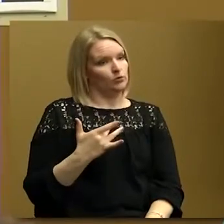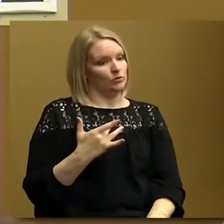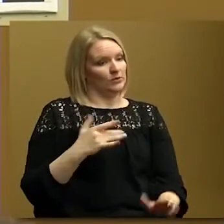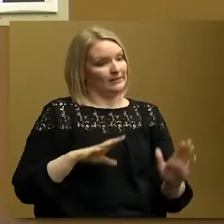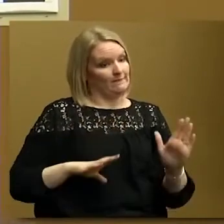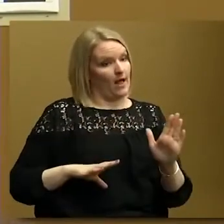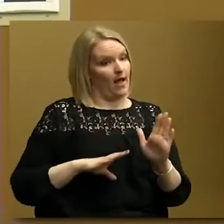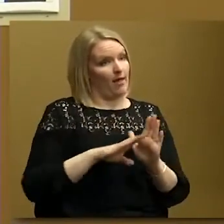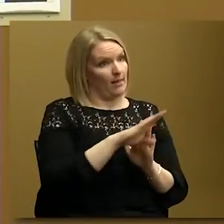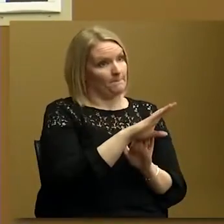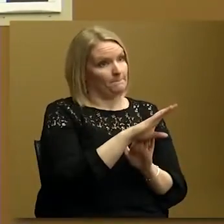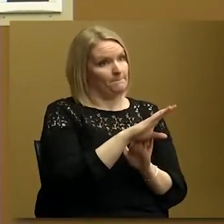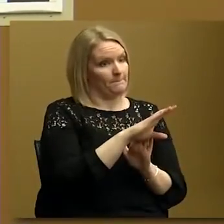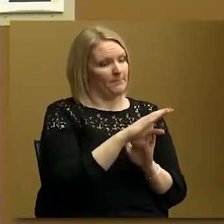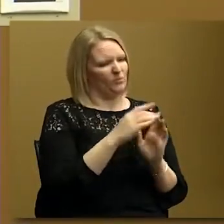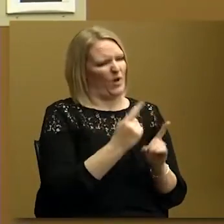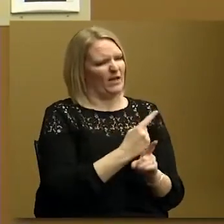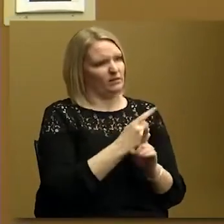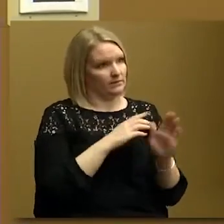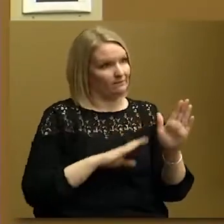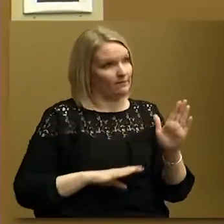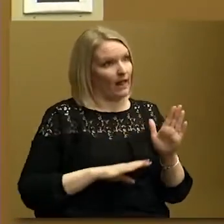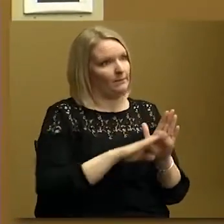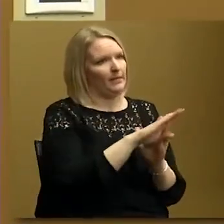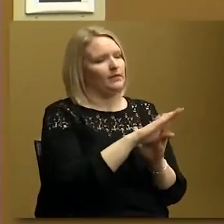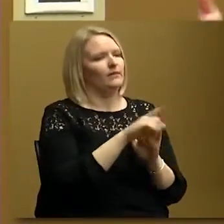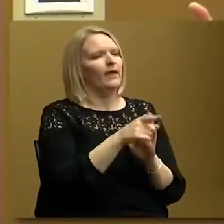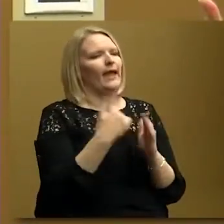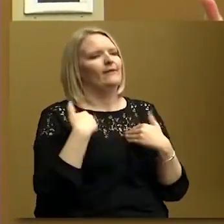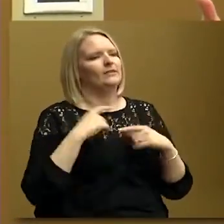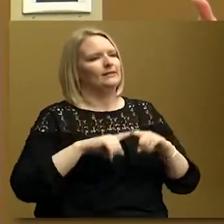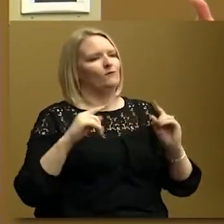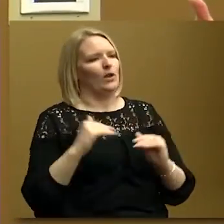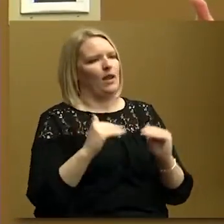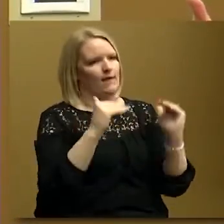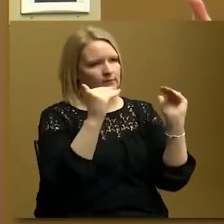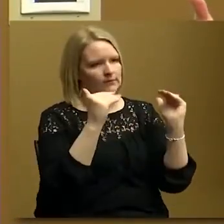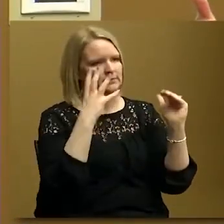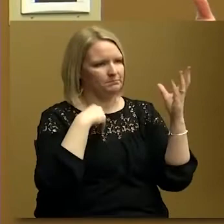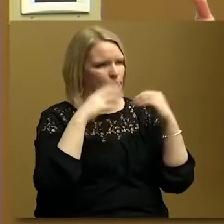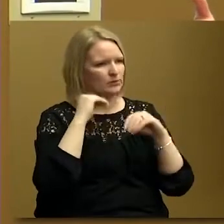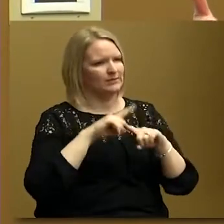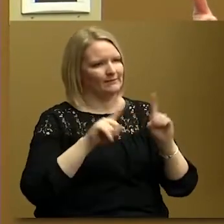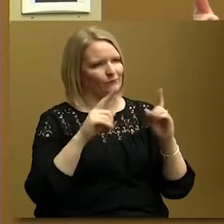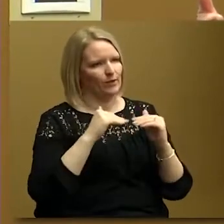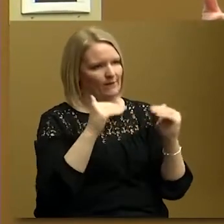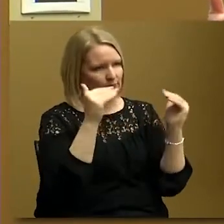kids and what they do, what are the different developmental levels that they go through.